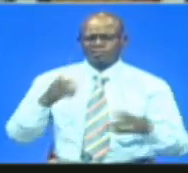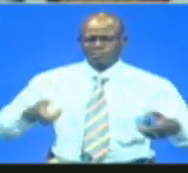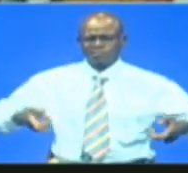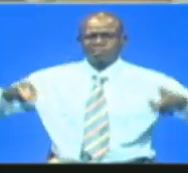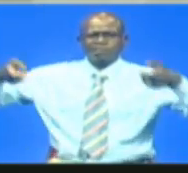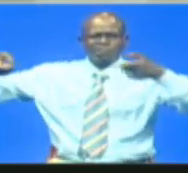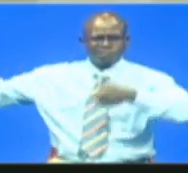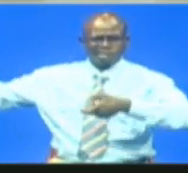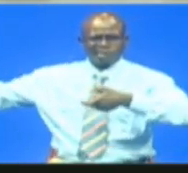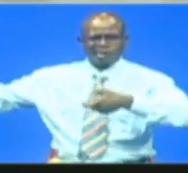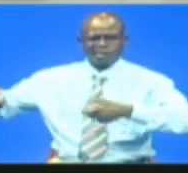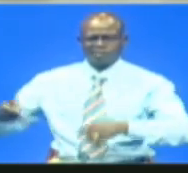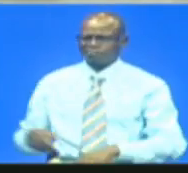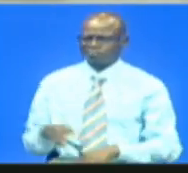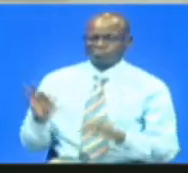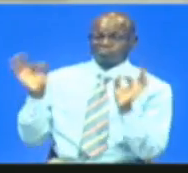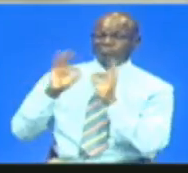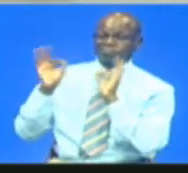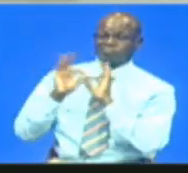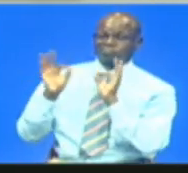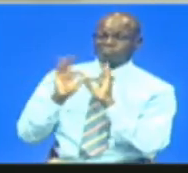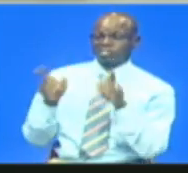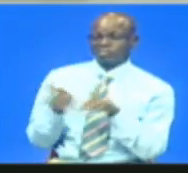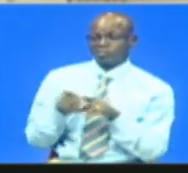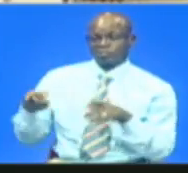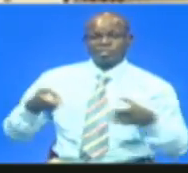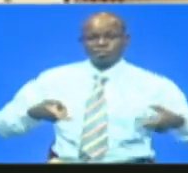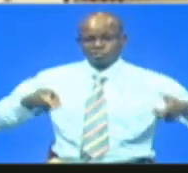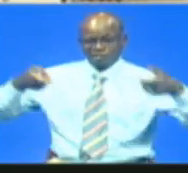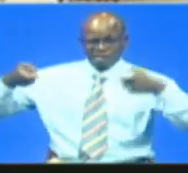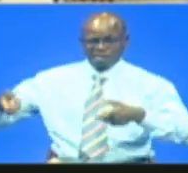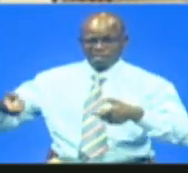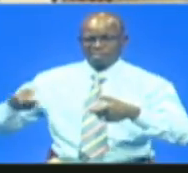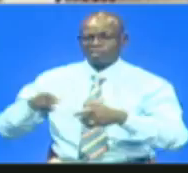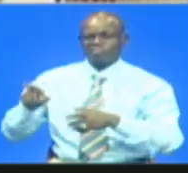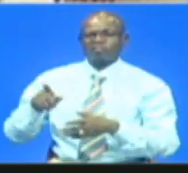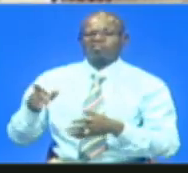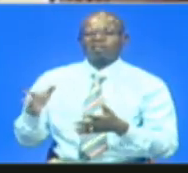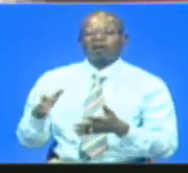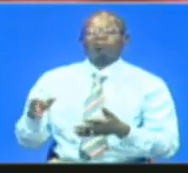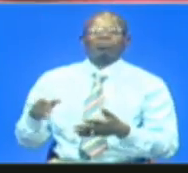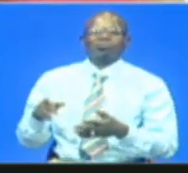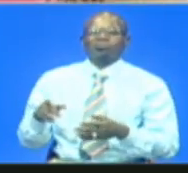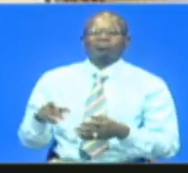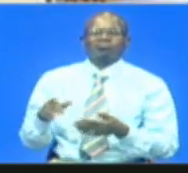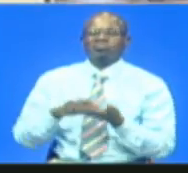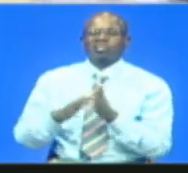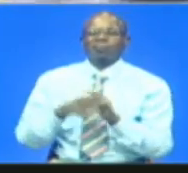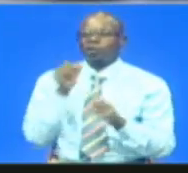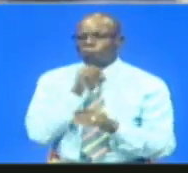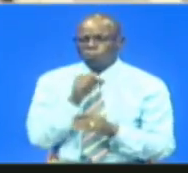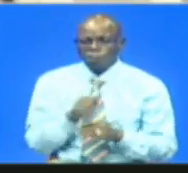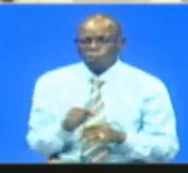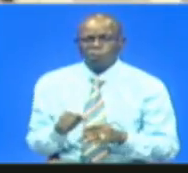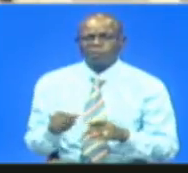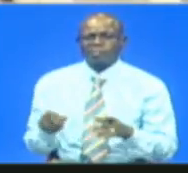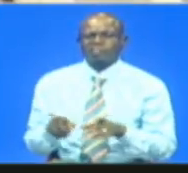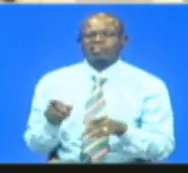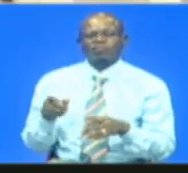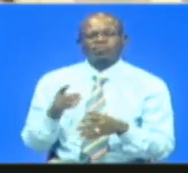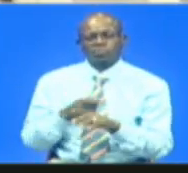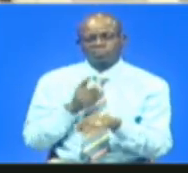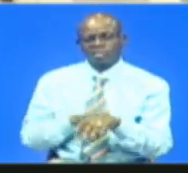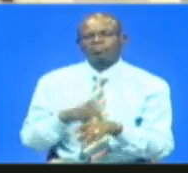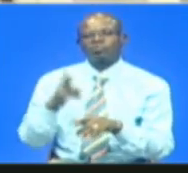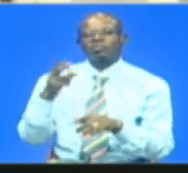such kind of a container. The containers have been rotting away slowly since the first batch arrived in the country in 2015. The Ministry